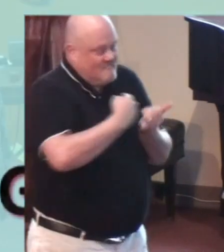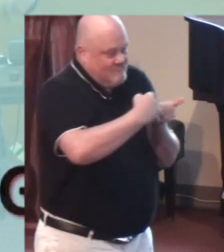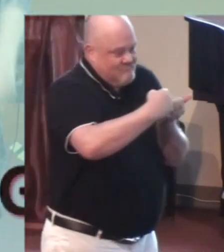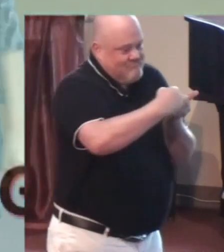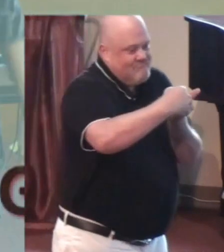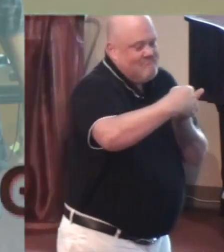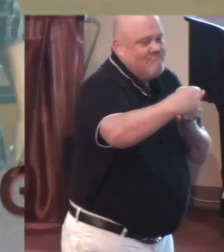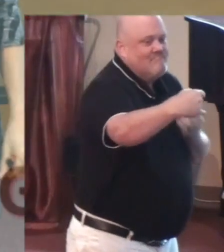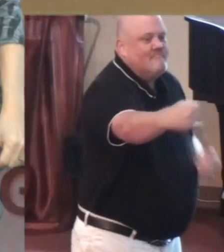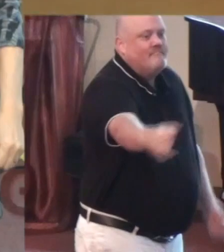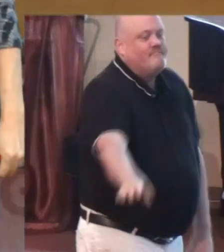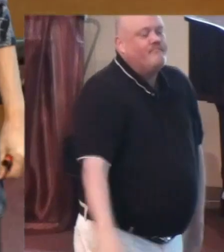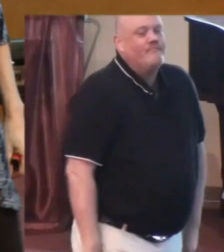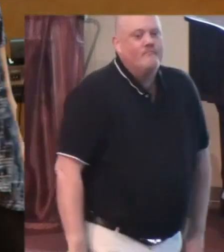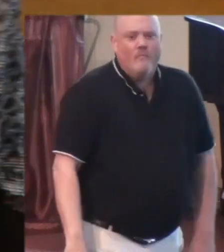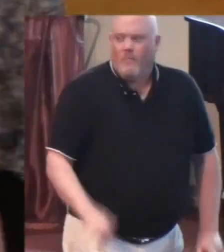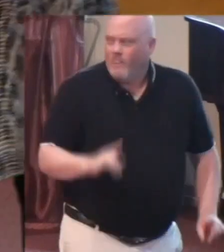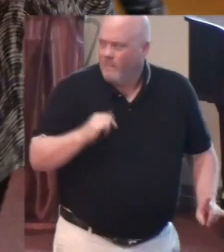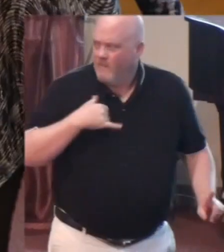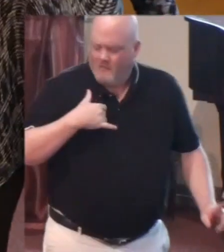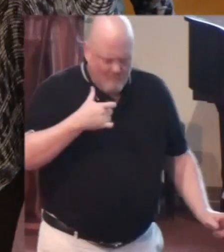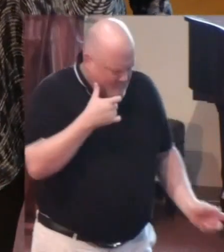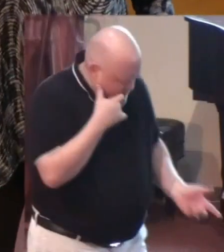Drag. The monitor's down, Whoa. please.